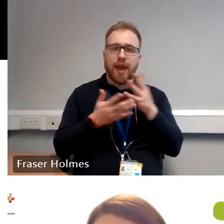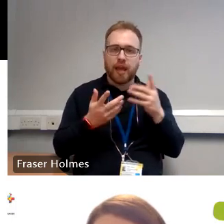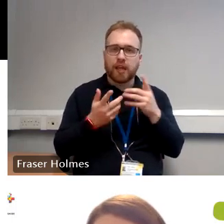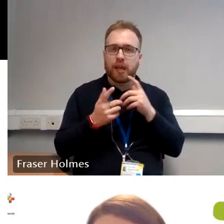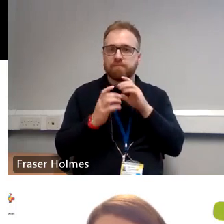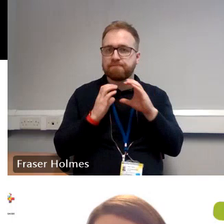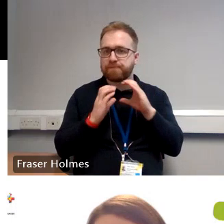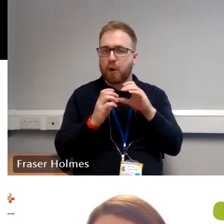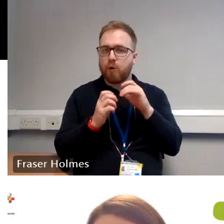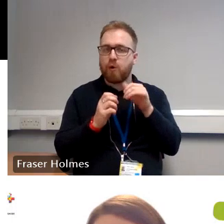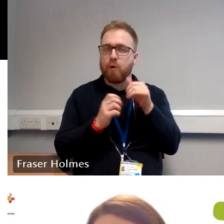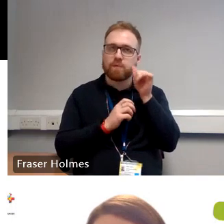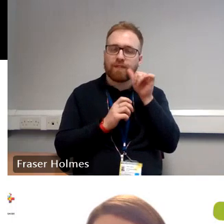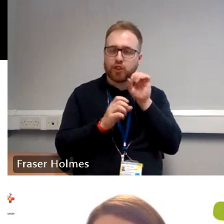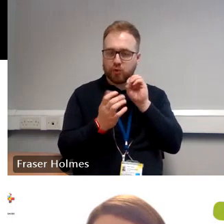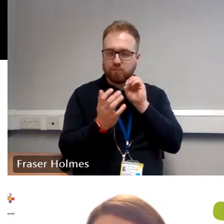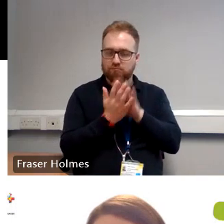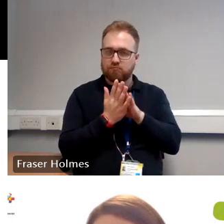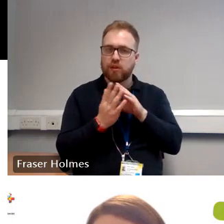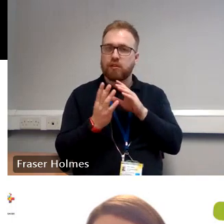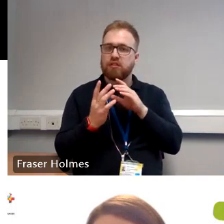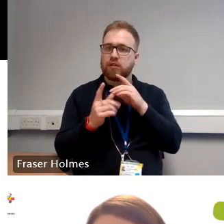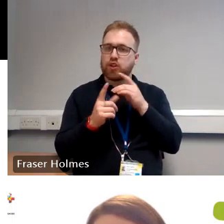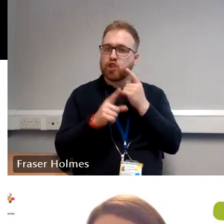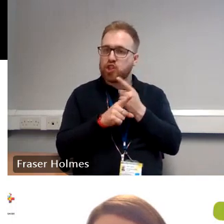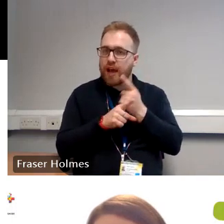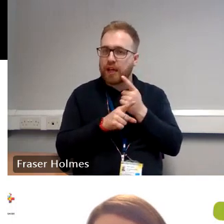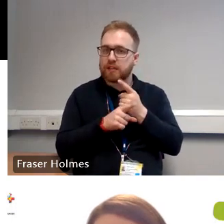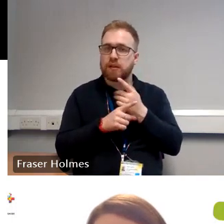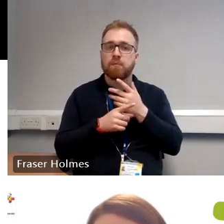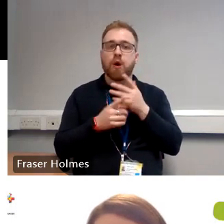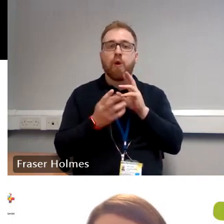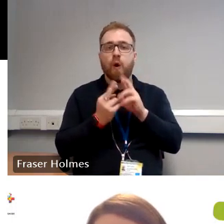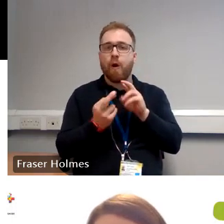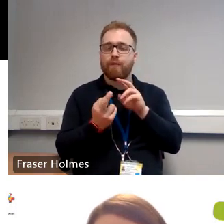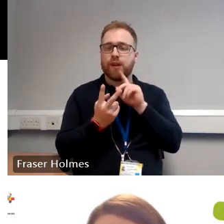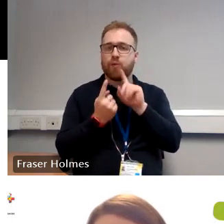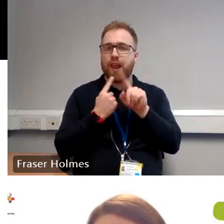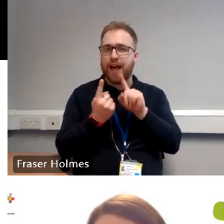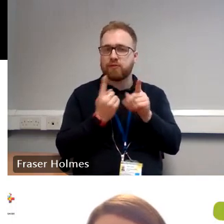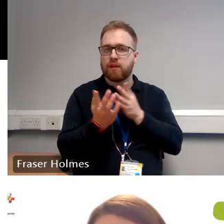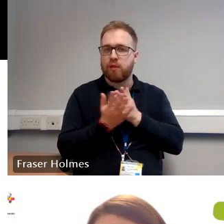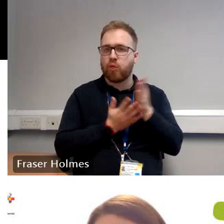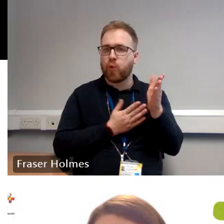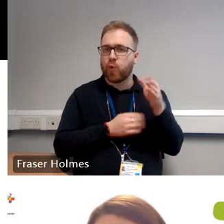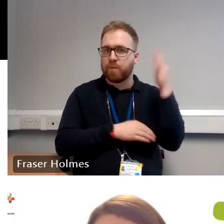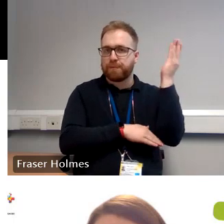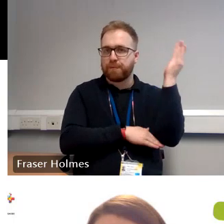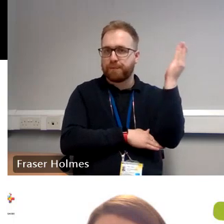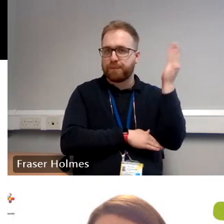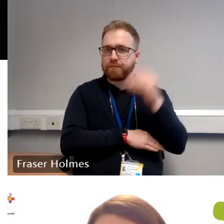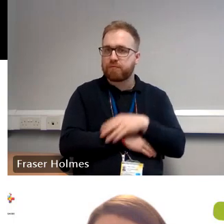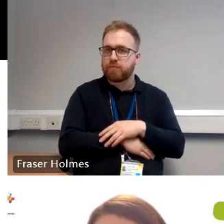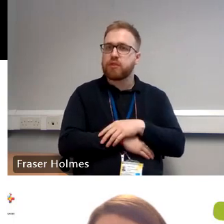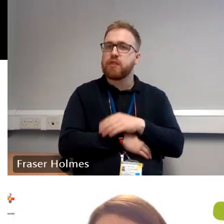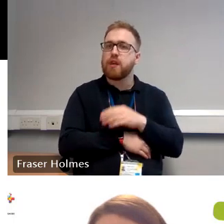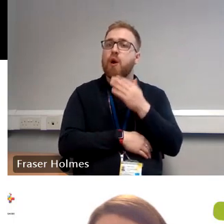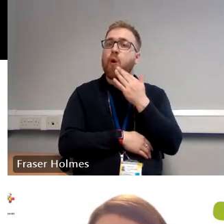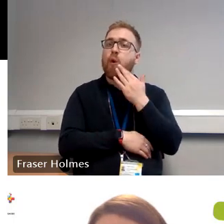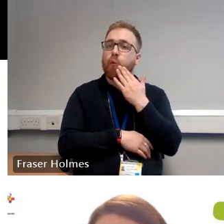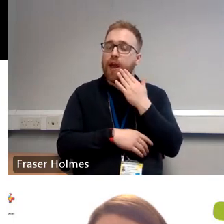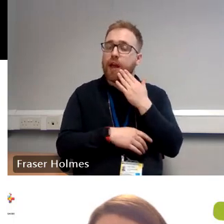in the chat, though hopefully we'll answer a lot of the things as we go through the presentation. When we get to the question and